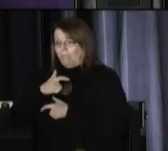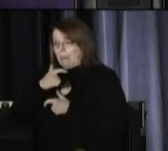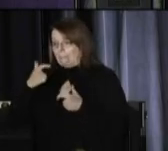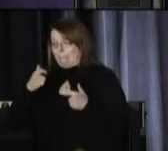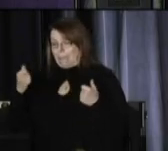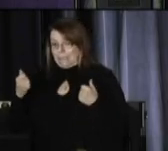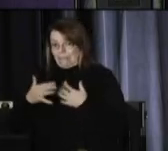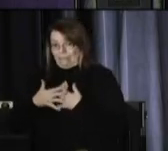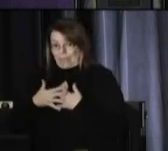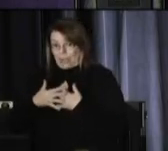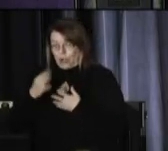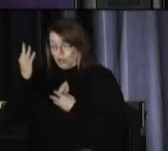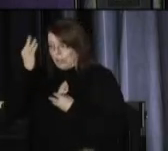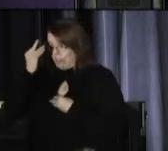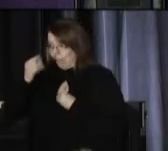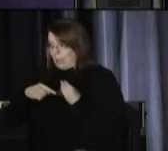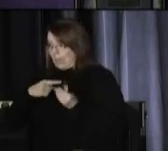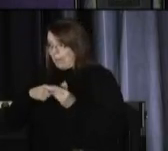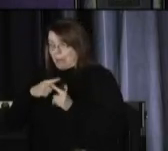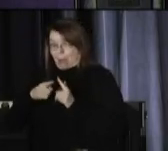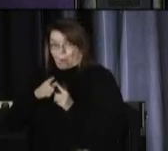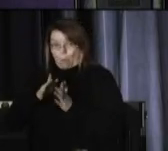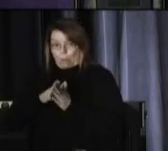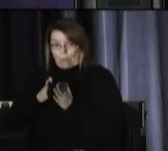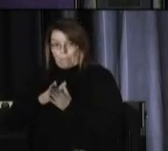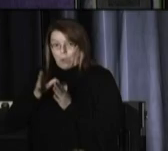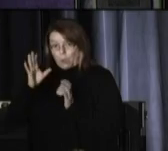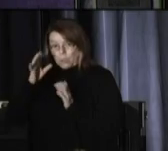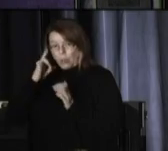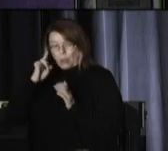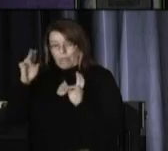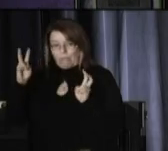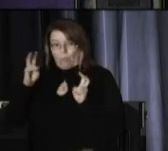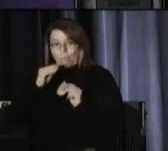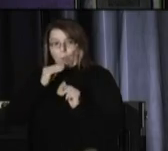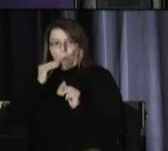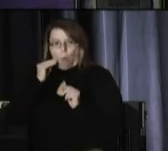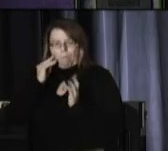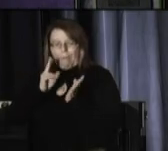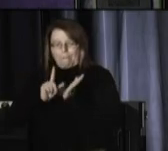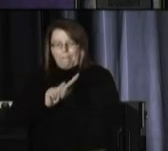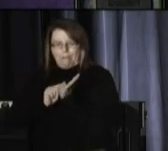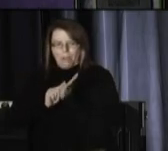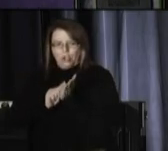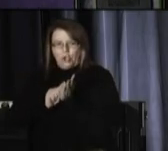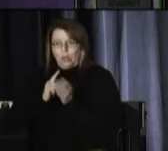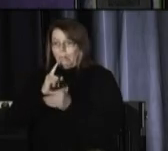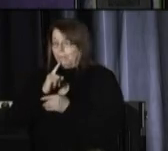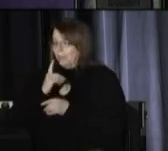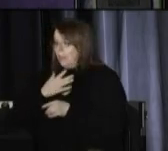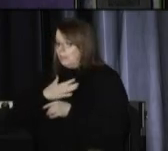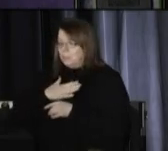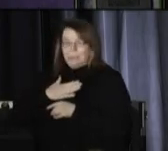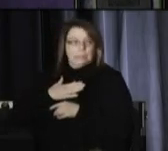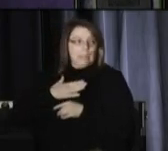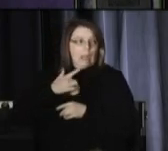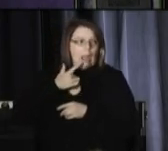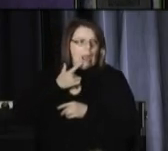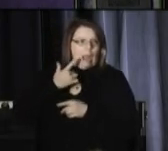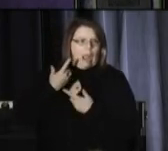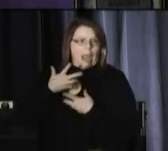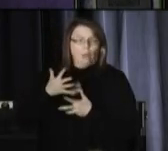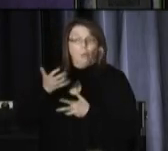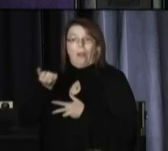trying to, in thinking about when this book was going to be looking for a home and a publisher, I was like, please don't have anybody. I don't want an editor who's going to try and get me